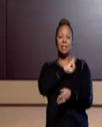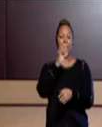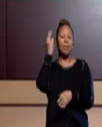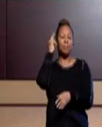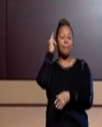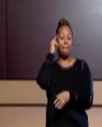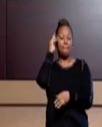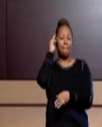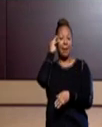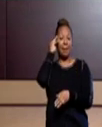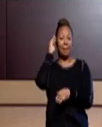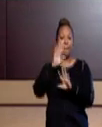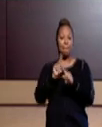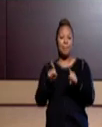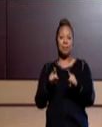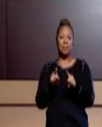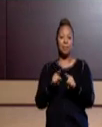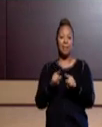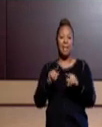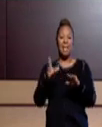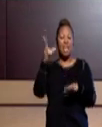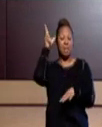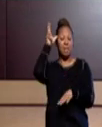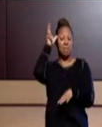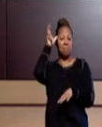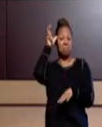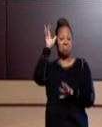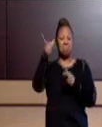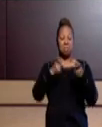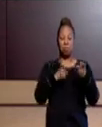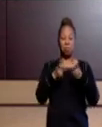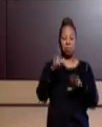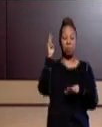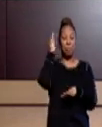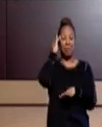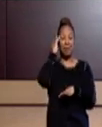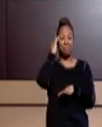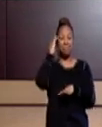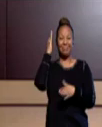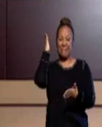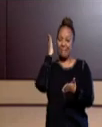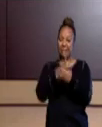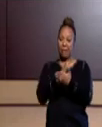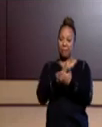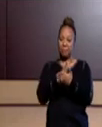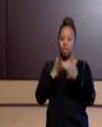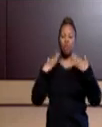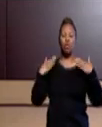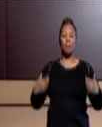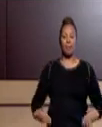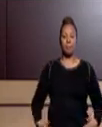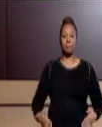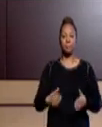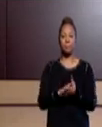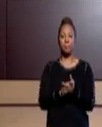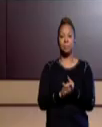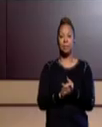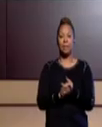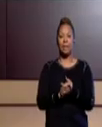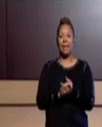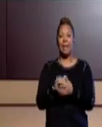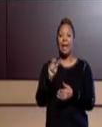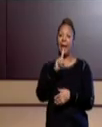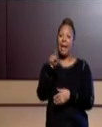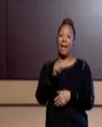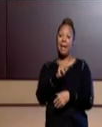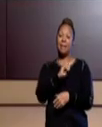mind. But as I said to you, if the enemy gets your mind, yes, he got you. Then he's going to shut down your body. And I asked Dr.